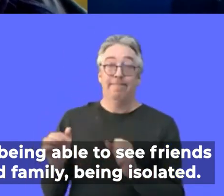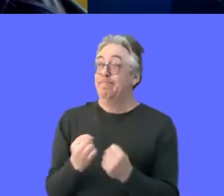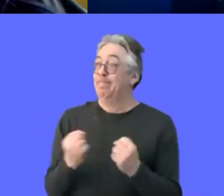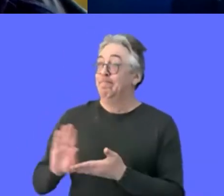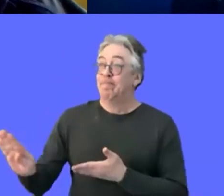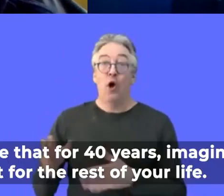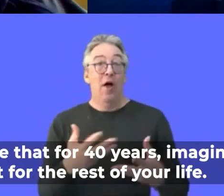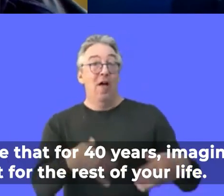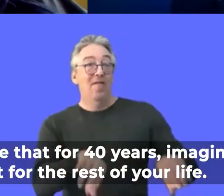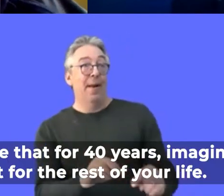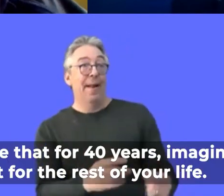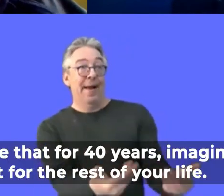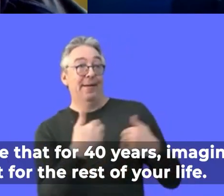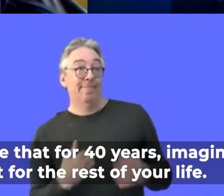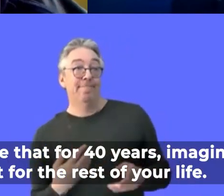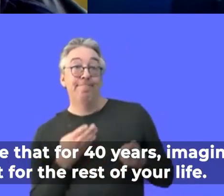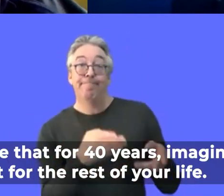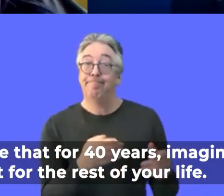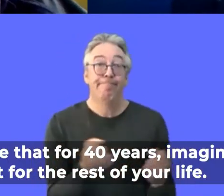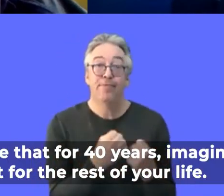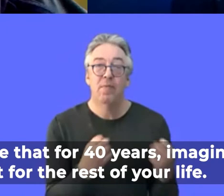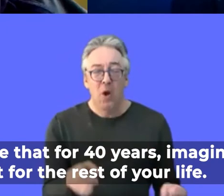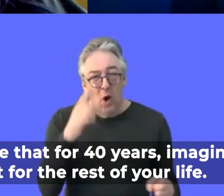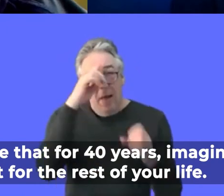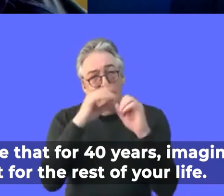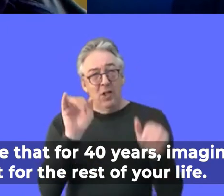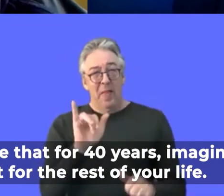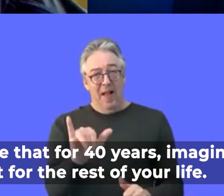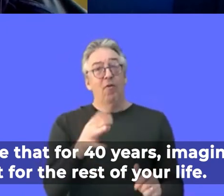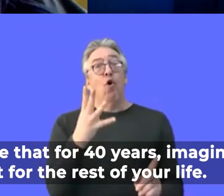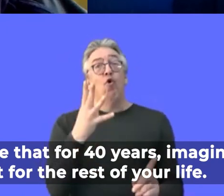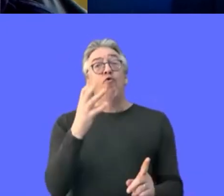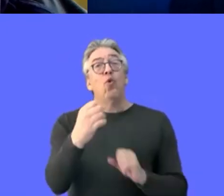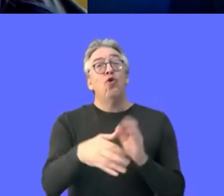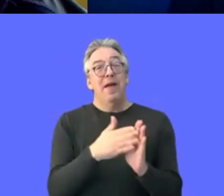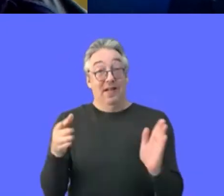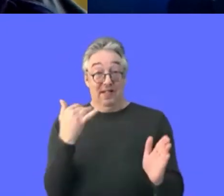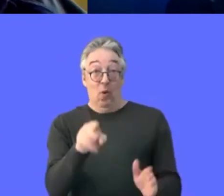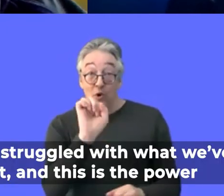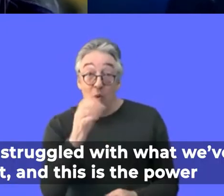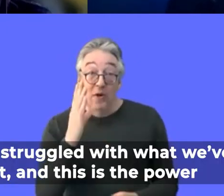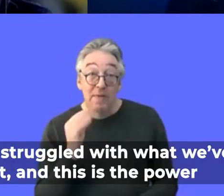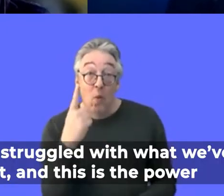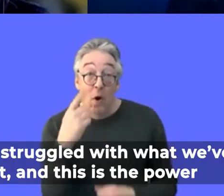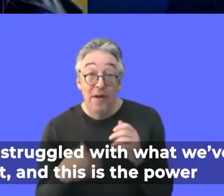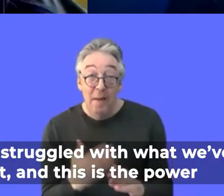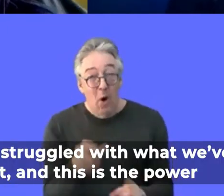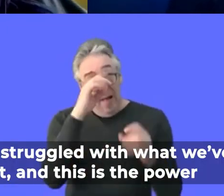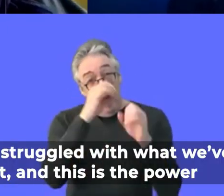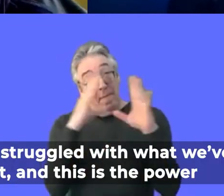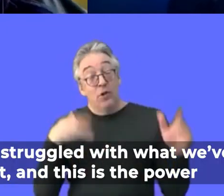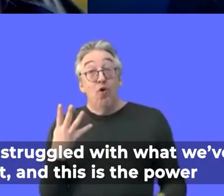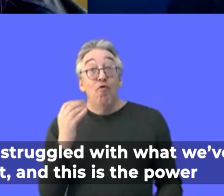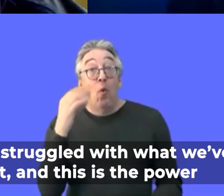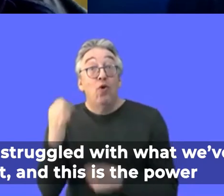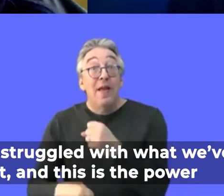isolated. Imagine that for 40 years. Imagine that for the rest of your life. Yeah. And we've struggled with what